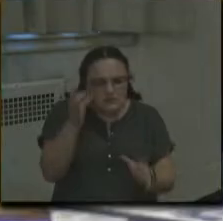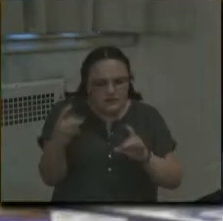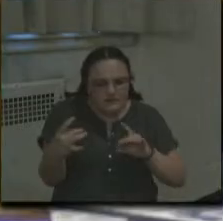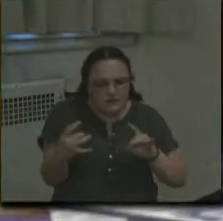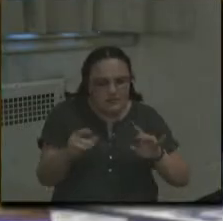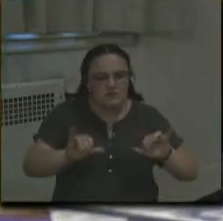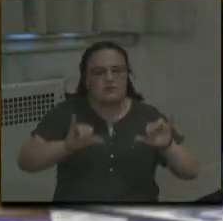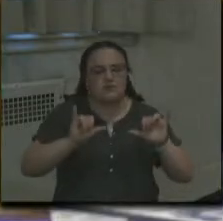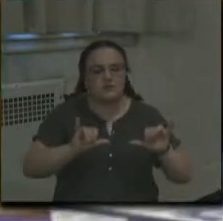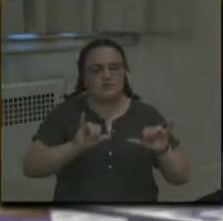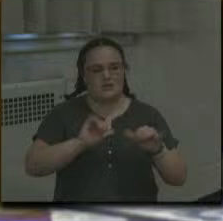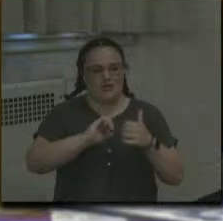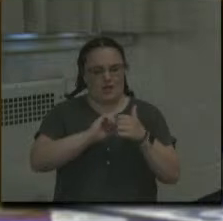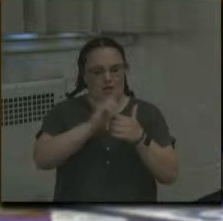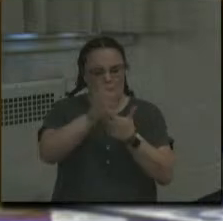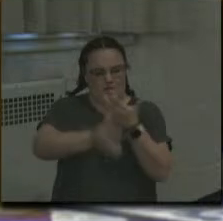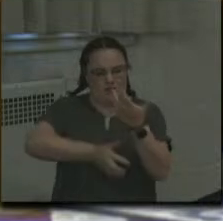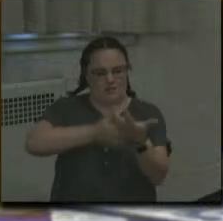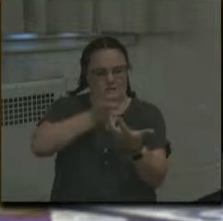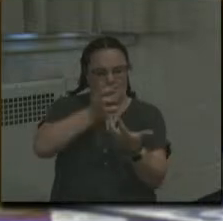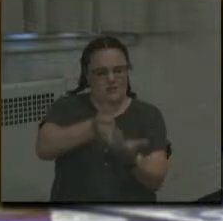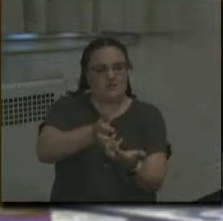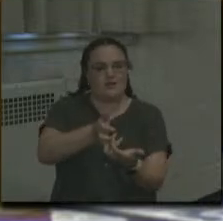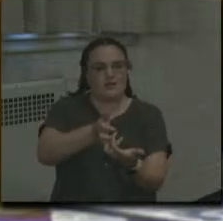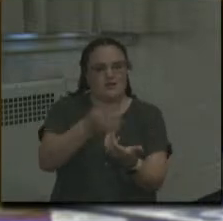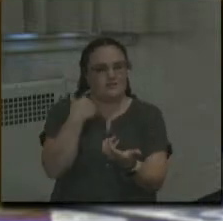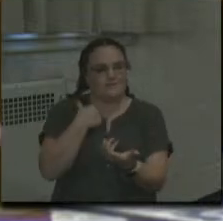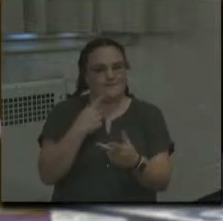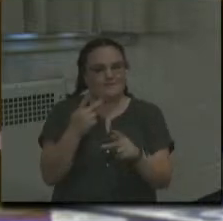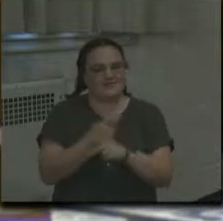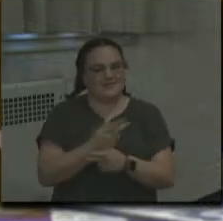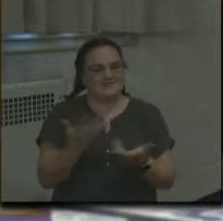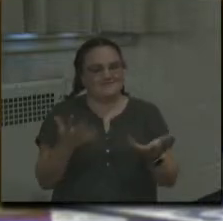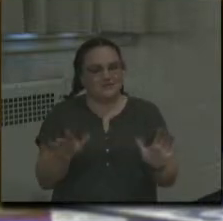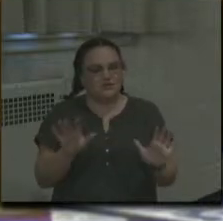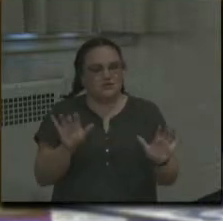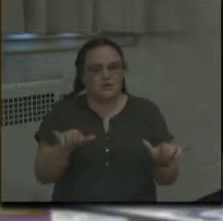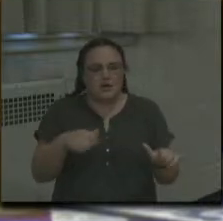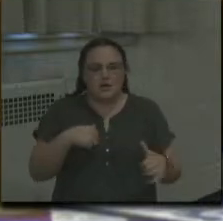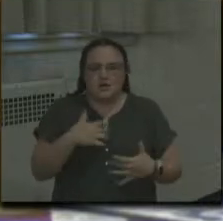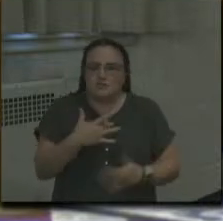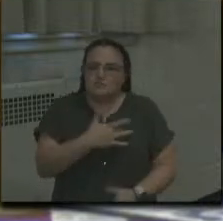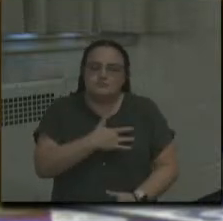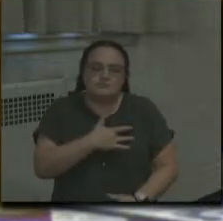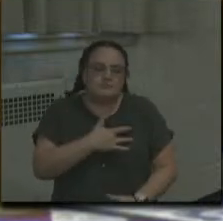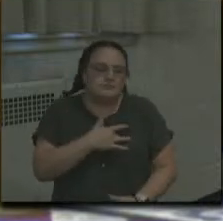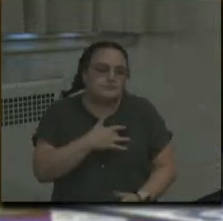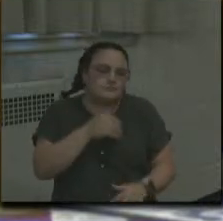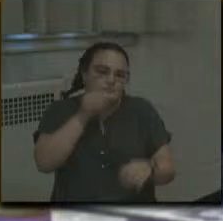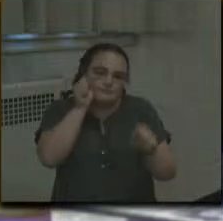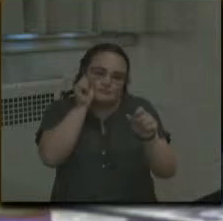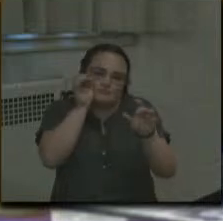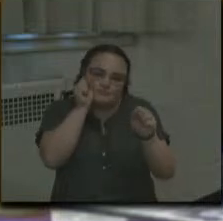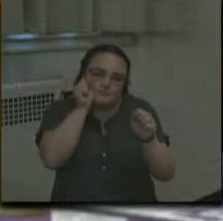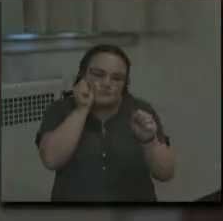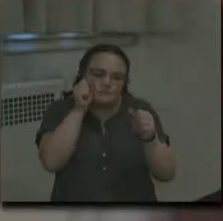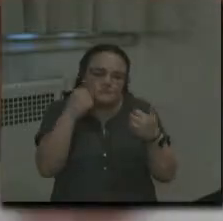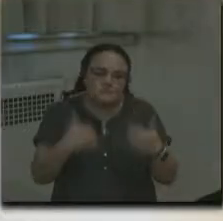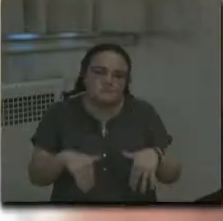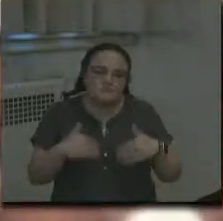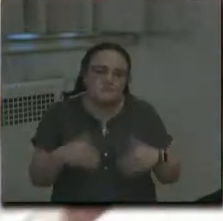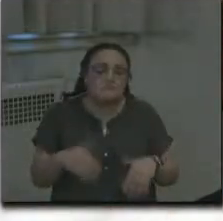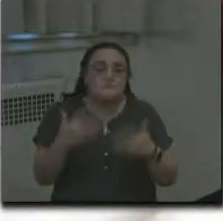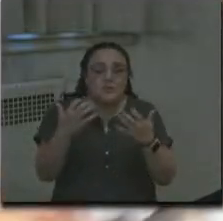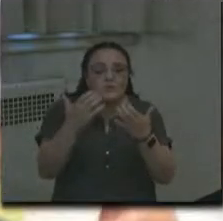out how to fit in a need. And that's amazing, right? And I just would like to also thank